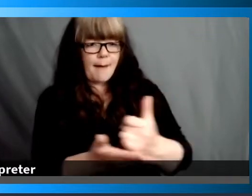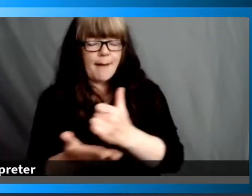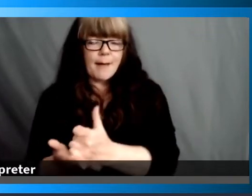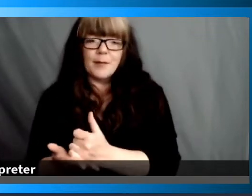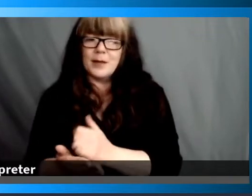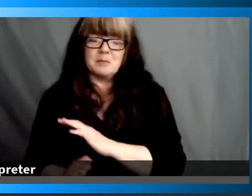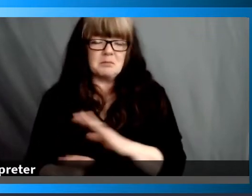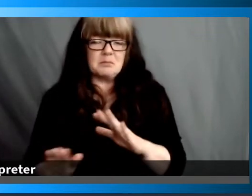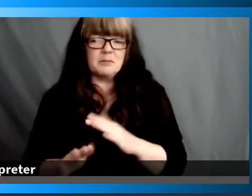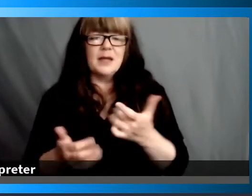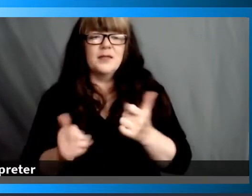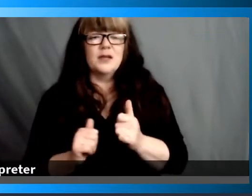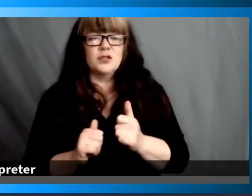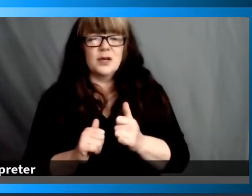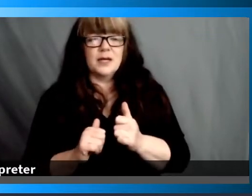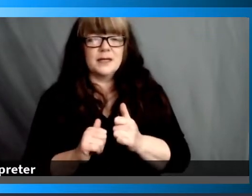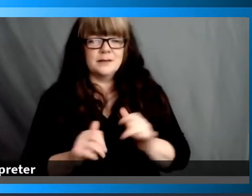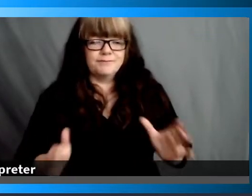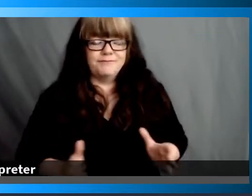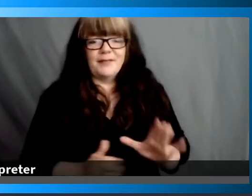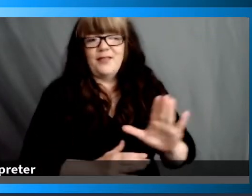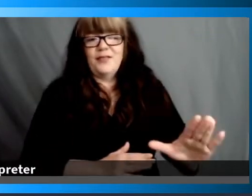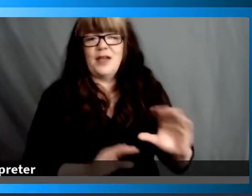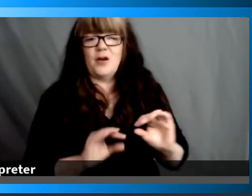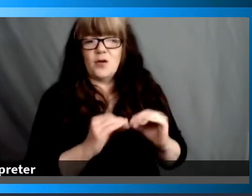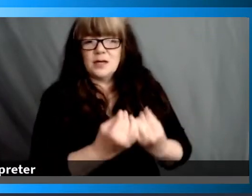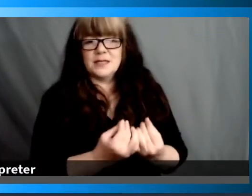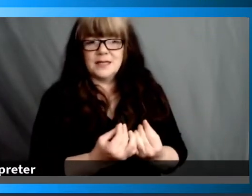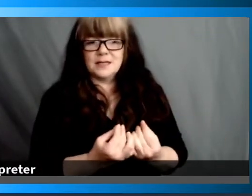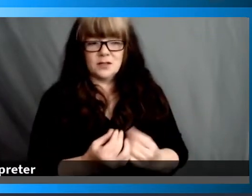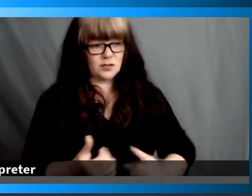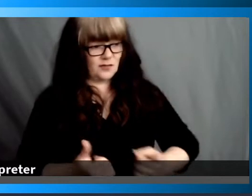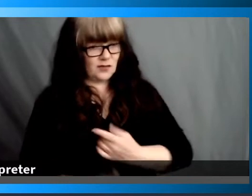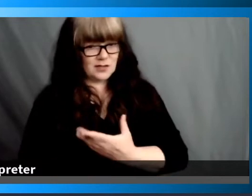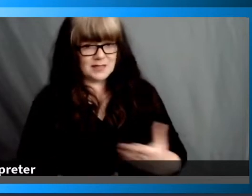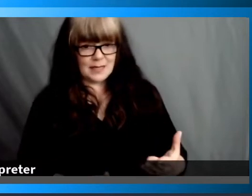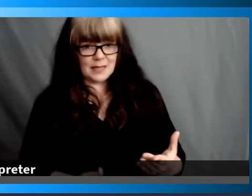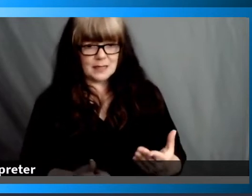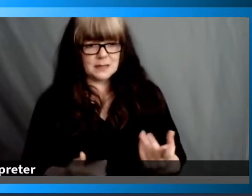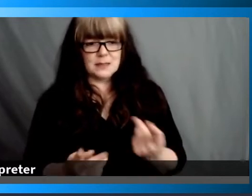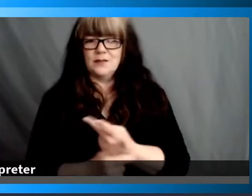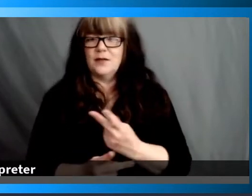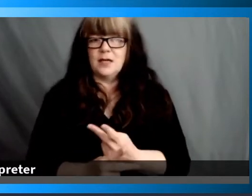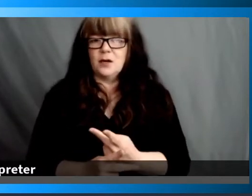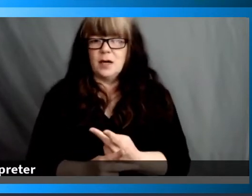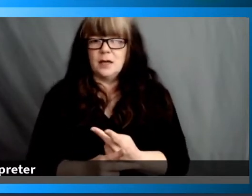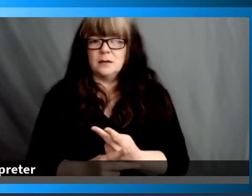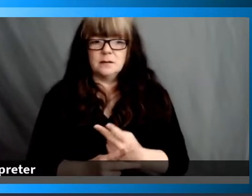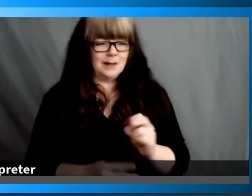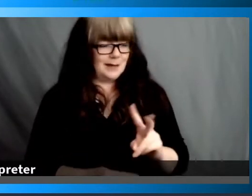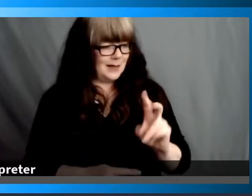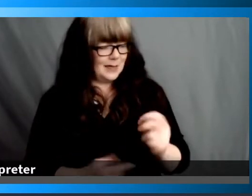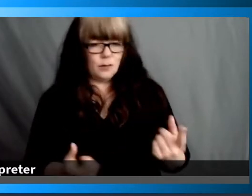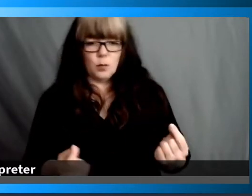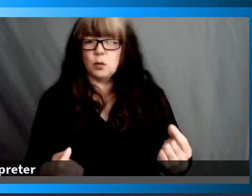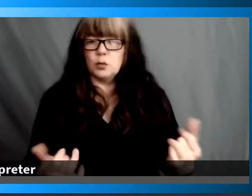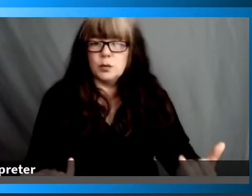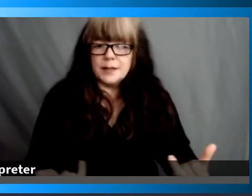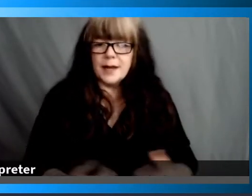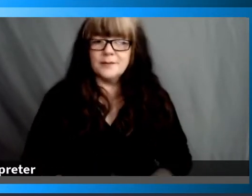trying to forward their organization. So it's like, I think the first thing on the docket is to find out what Eve is up to, you